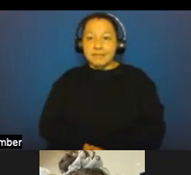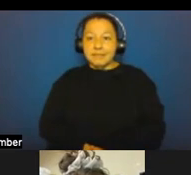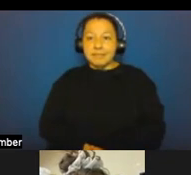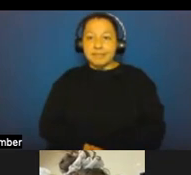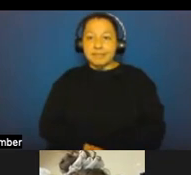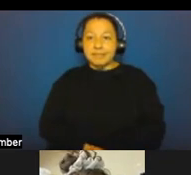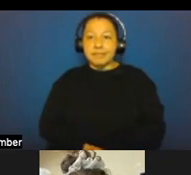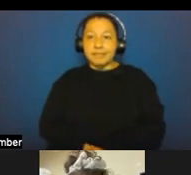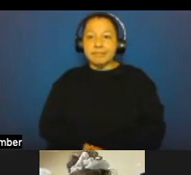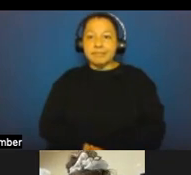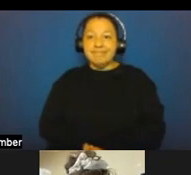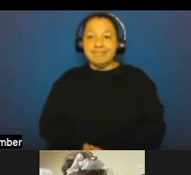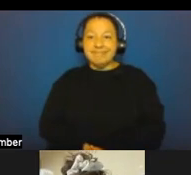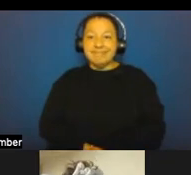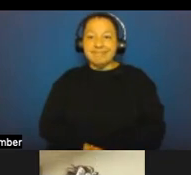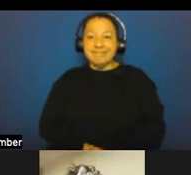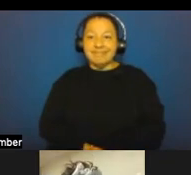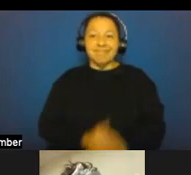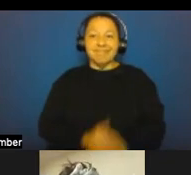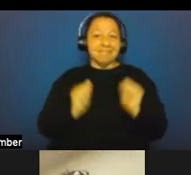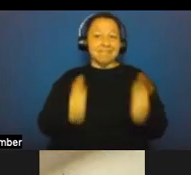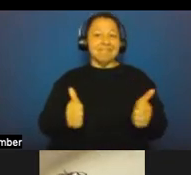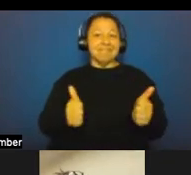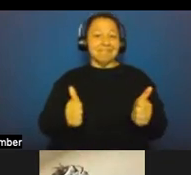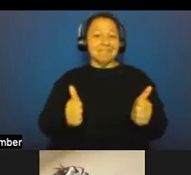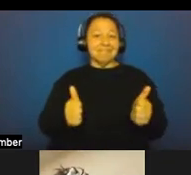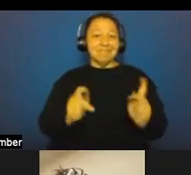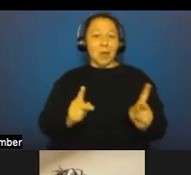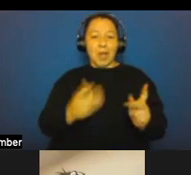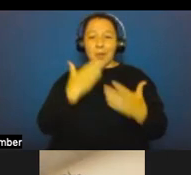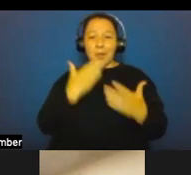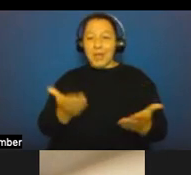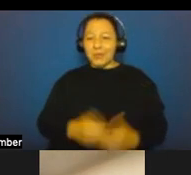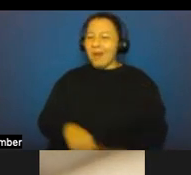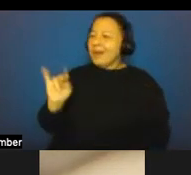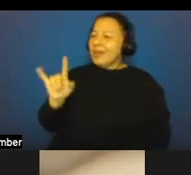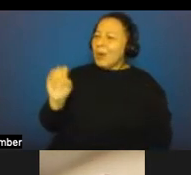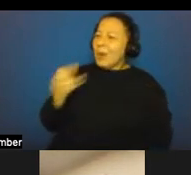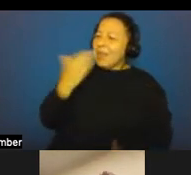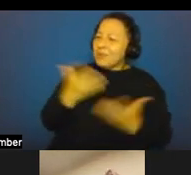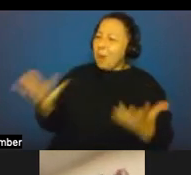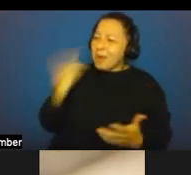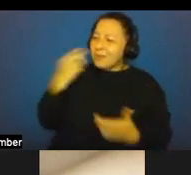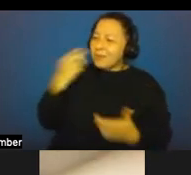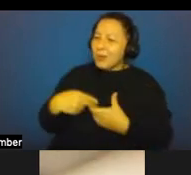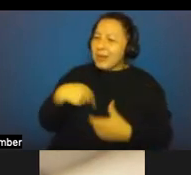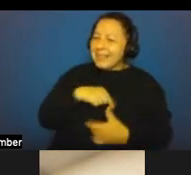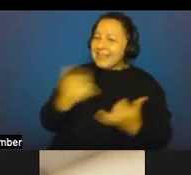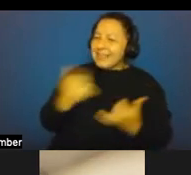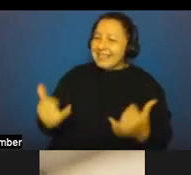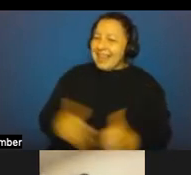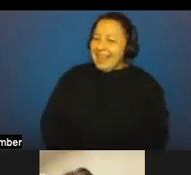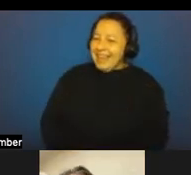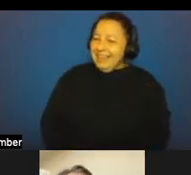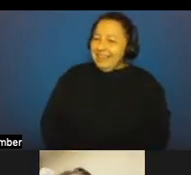All righty. Well, thank you. Well, Nicole, thank you so much for joining us today. It's awesome